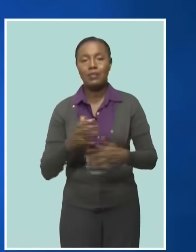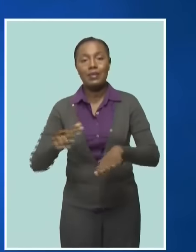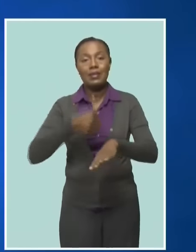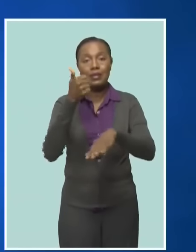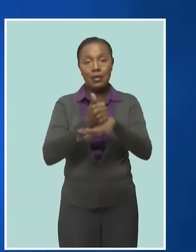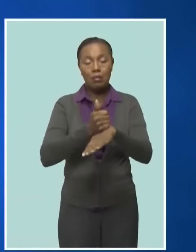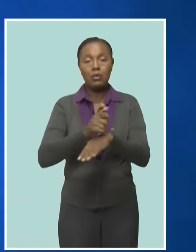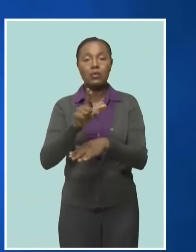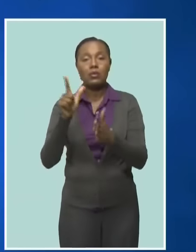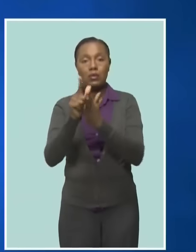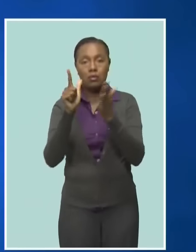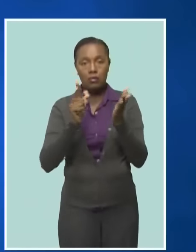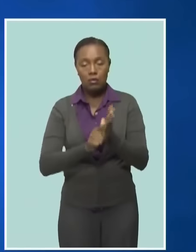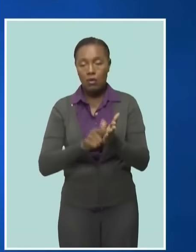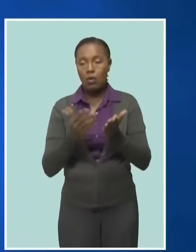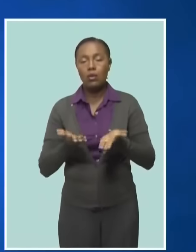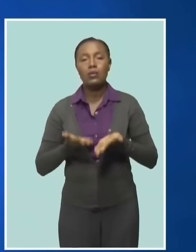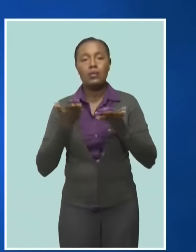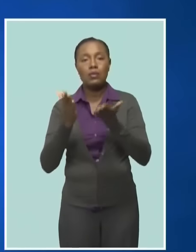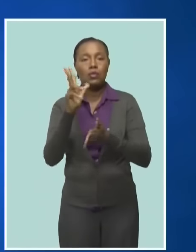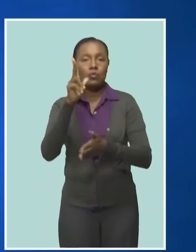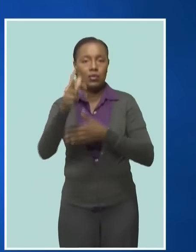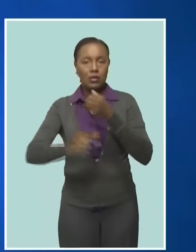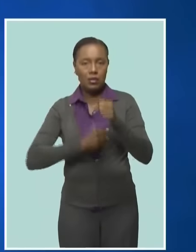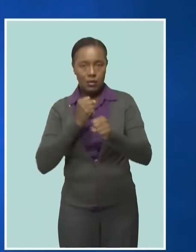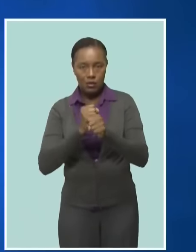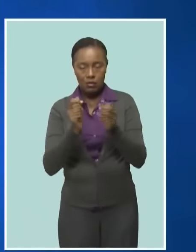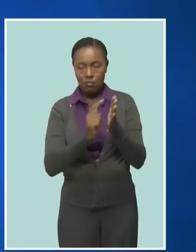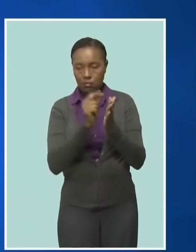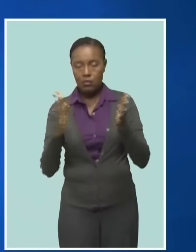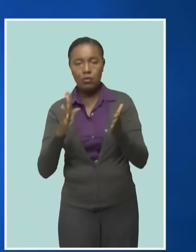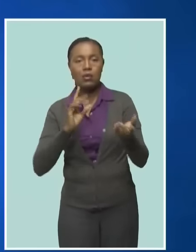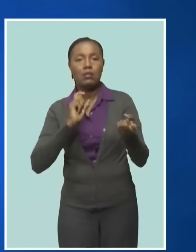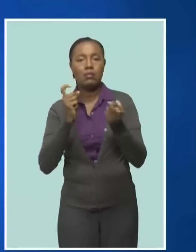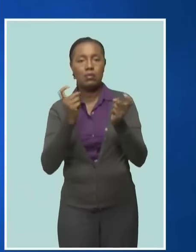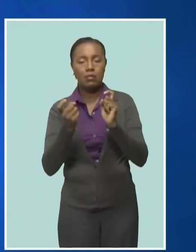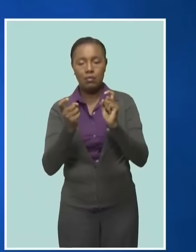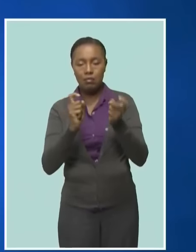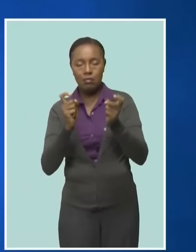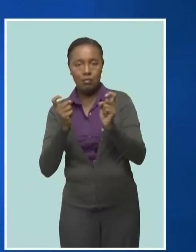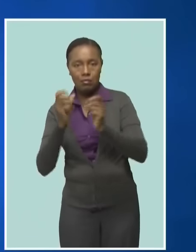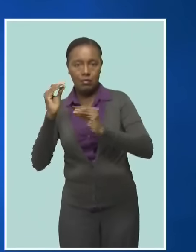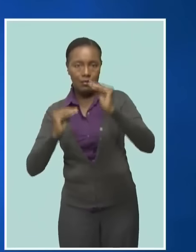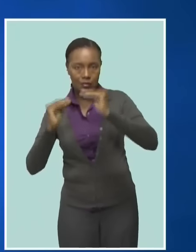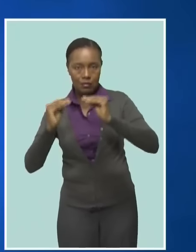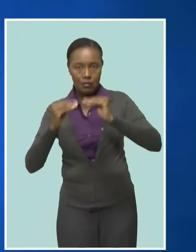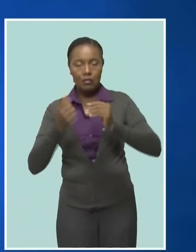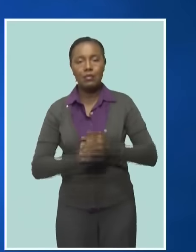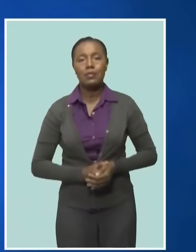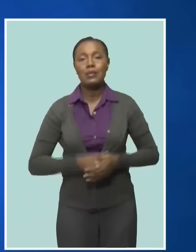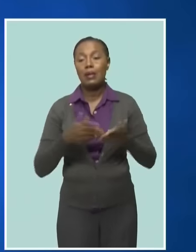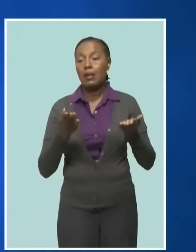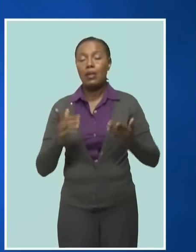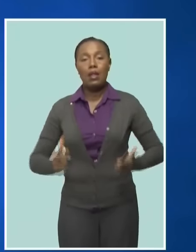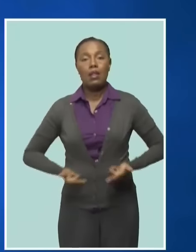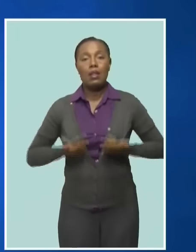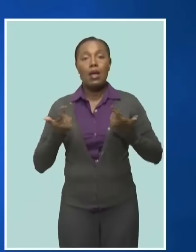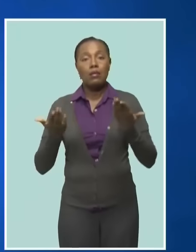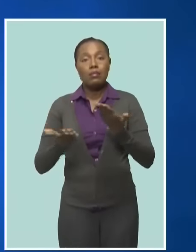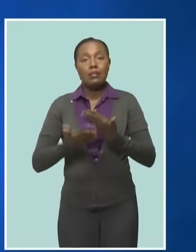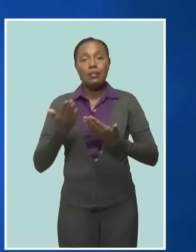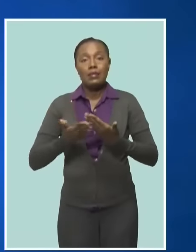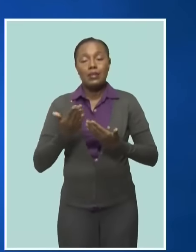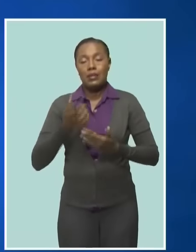law to give most people a 3-year period to be able to make the adjustments, to do these things so as to make life in